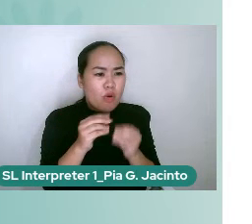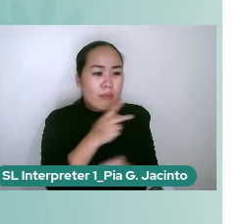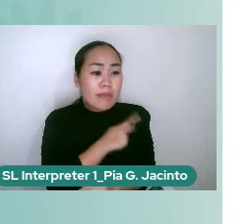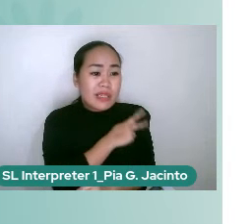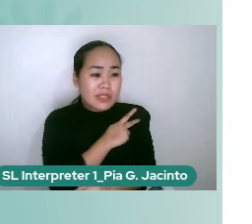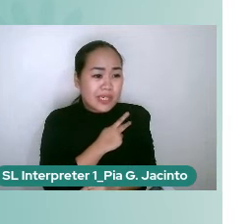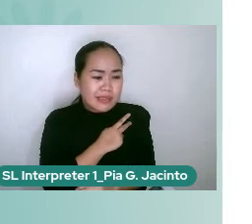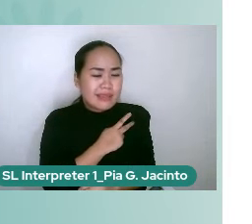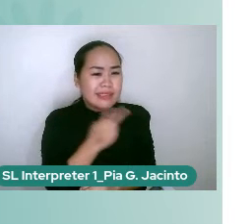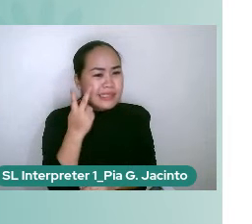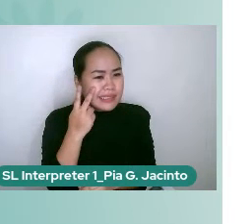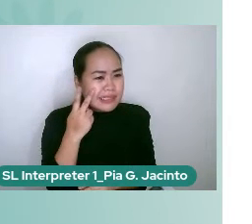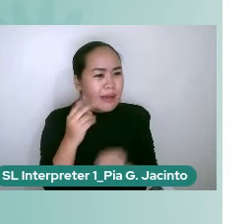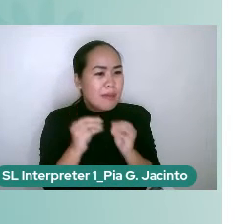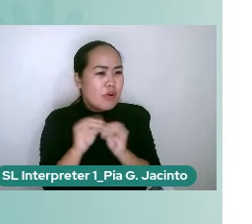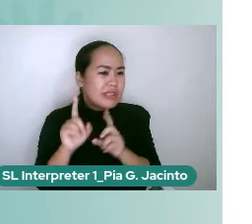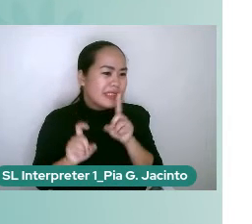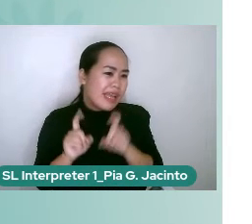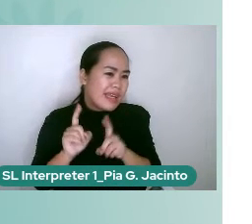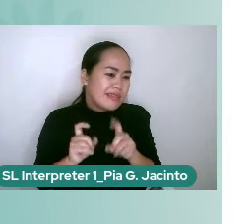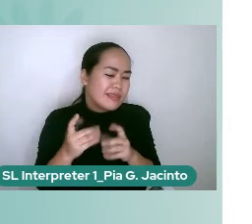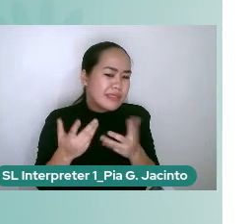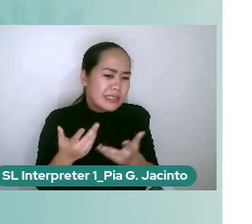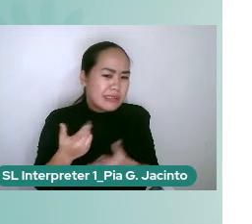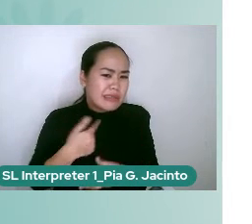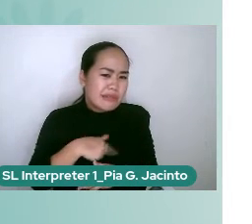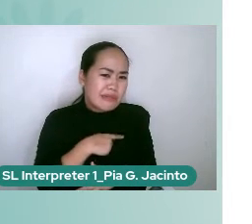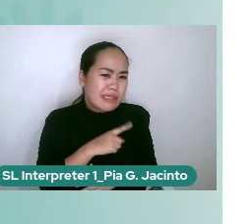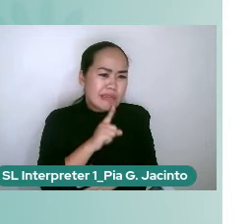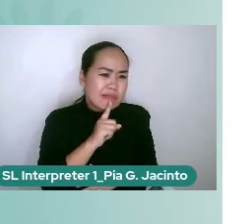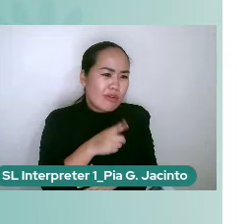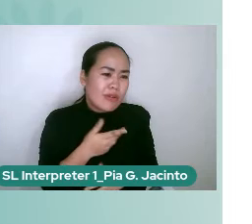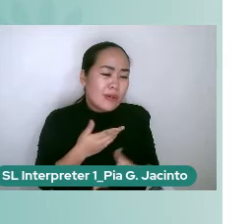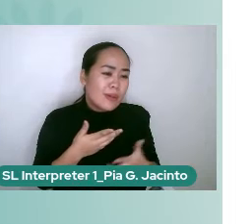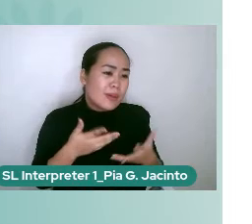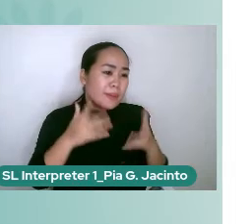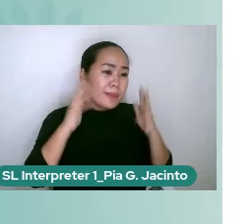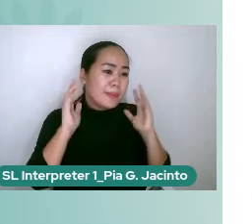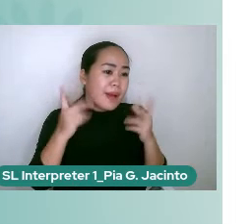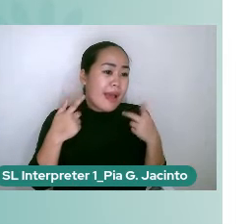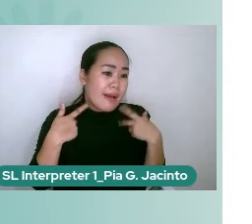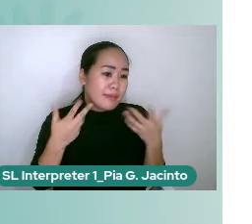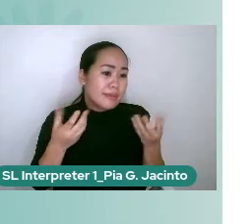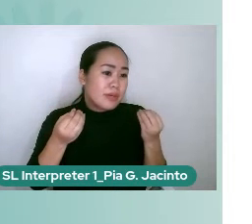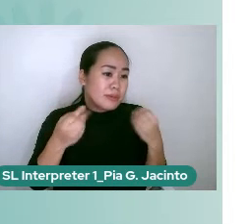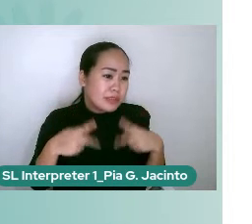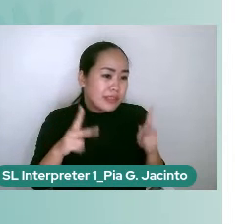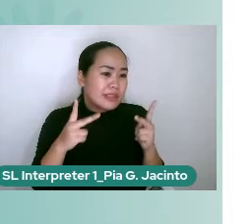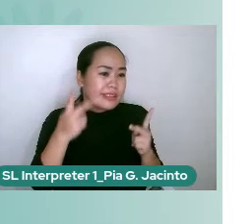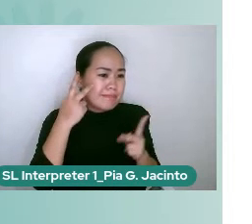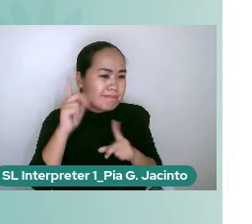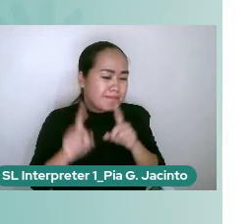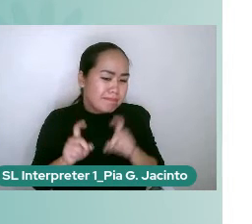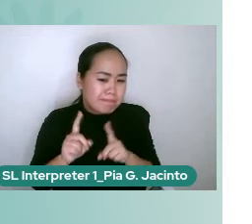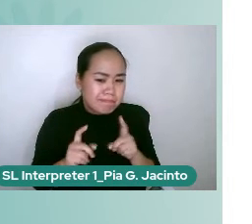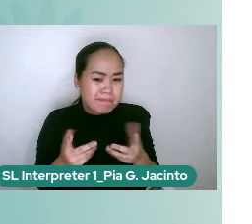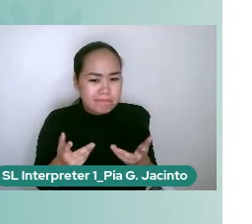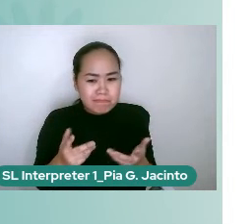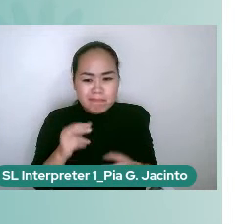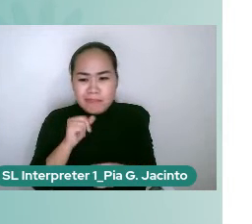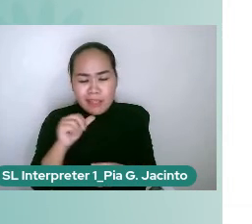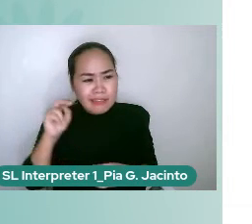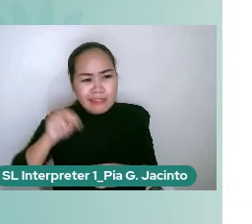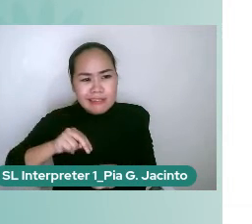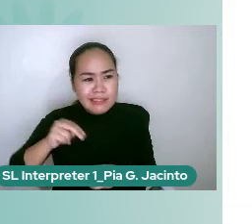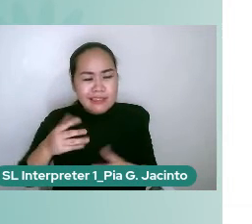off screening and were really relieved to have the opportunity to screen without needing a pelvic